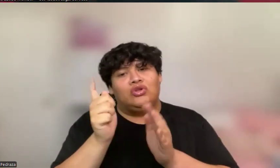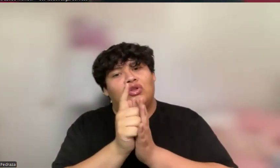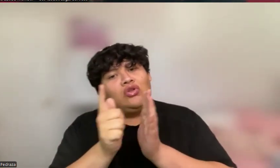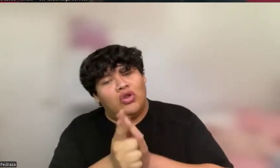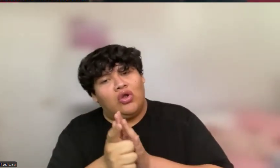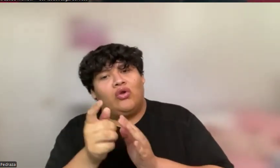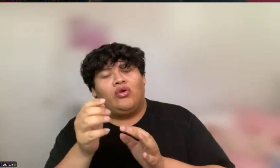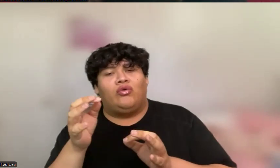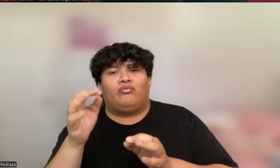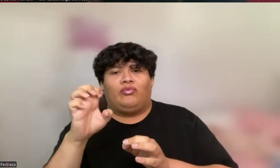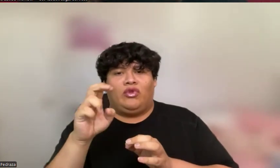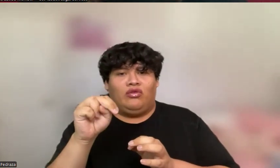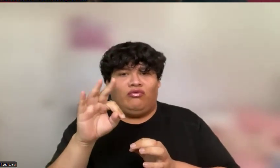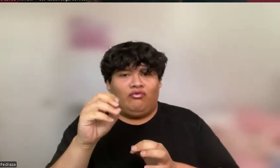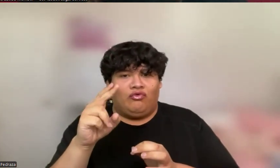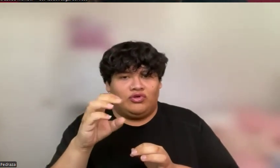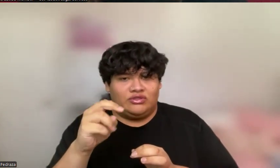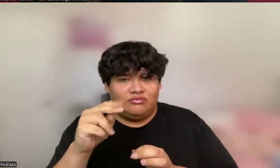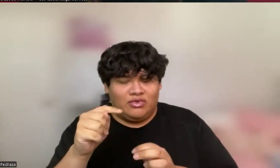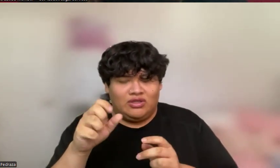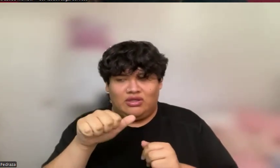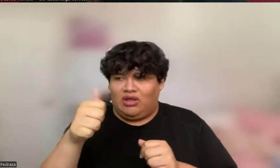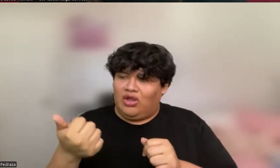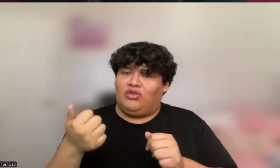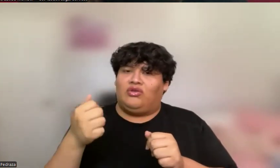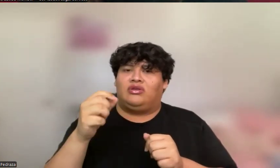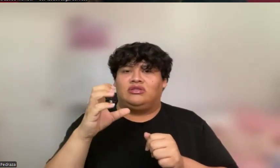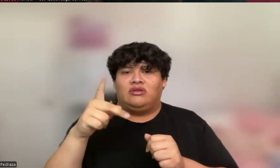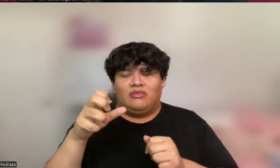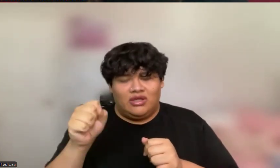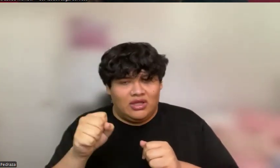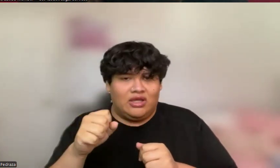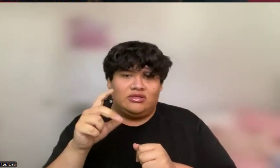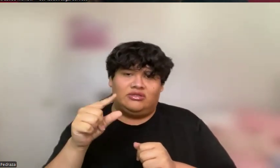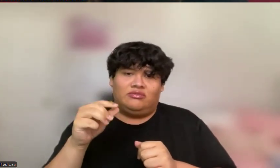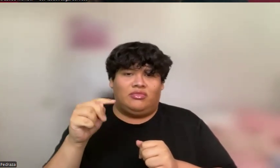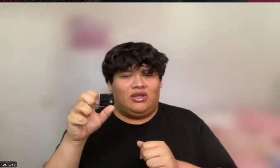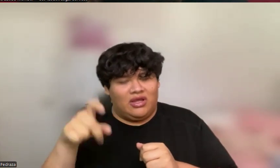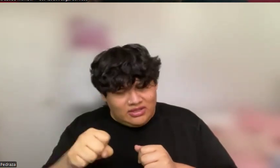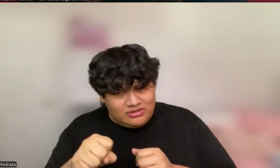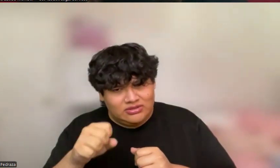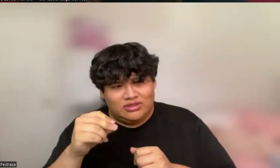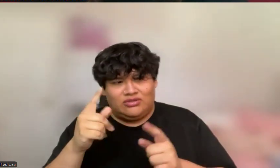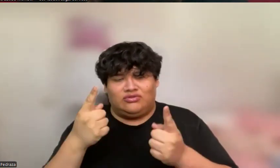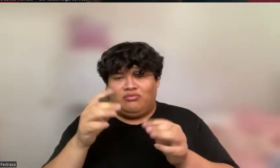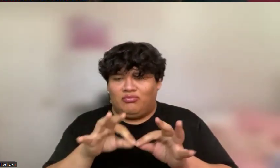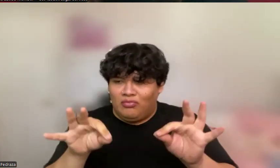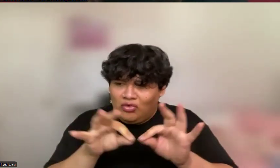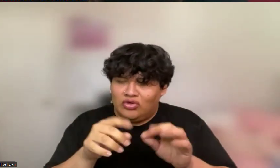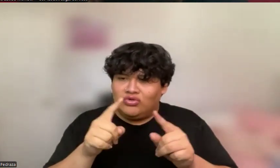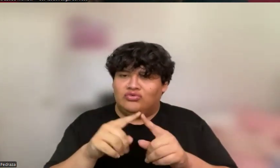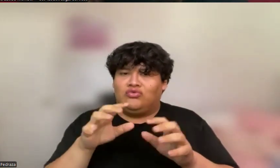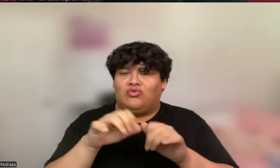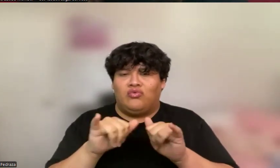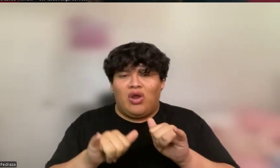enforcement and other government agencies, CPS, APS, and it's important to ground ourselves in equity